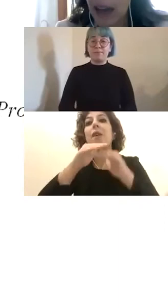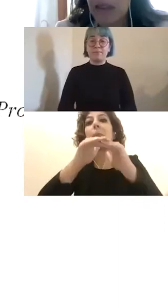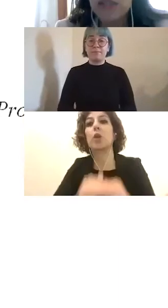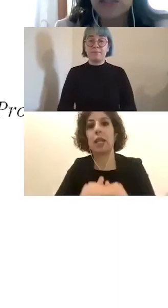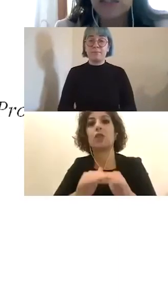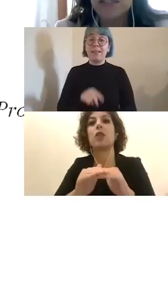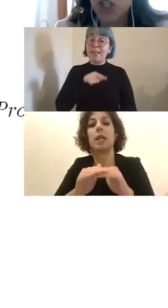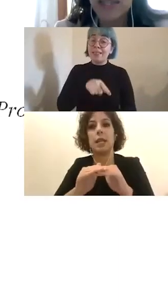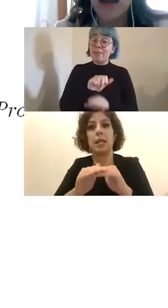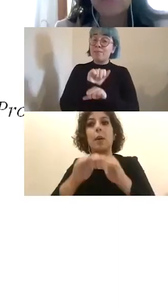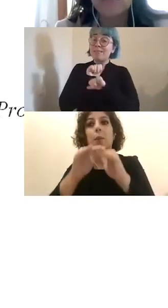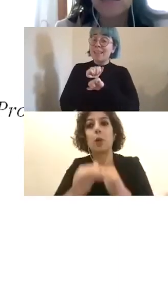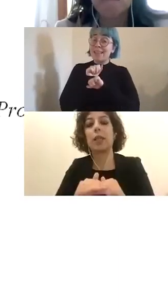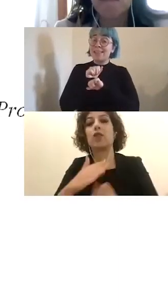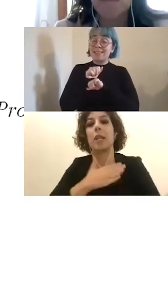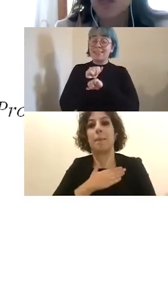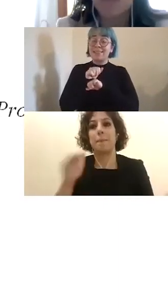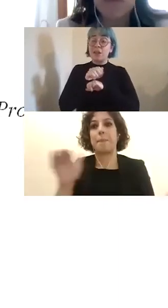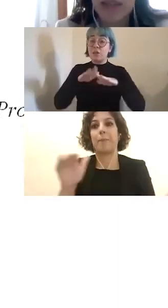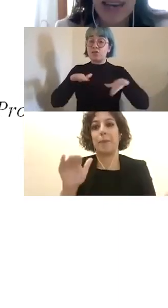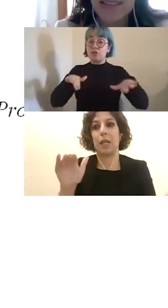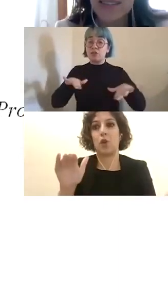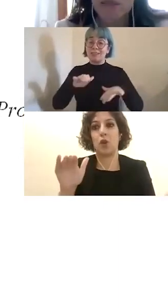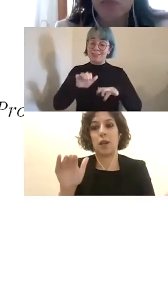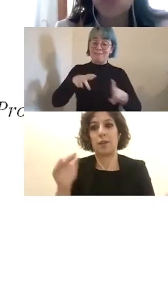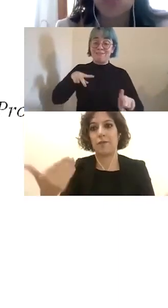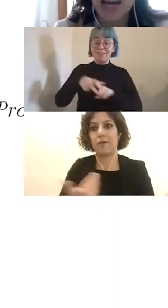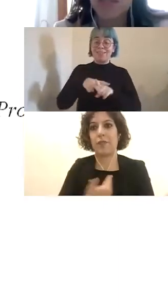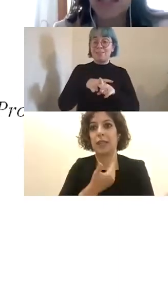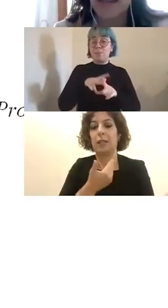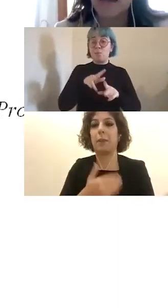who protect the child victim.